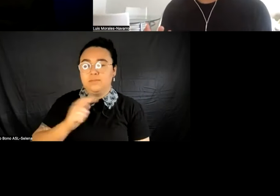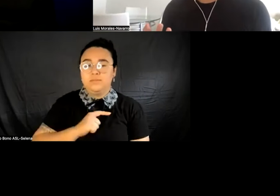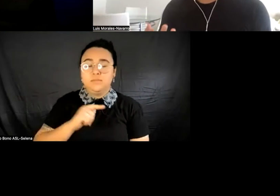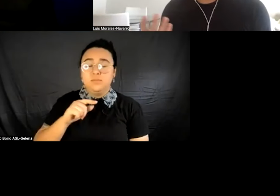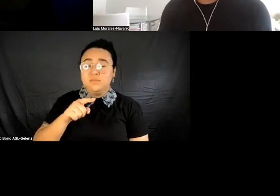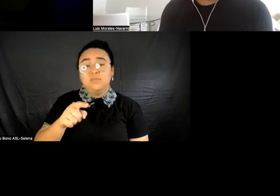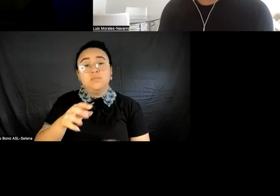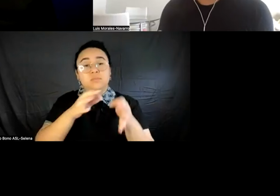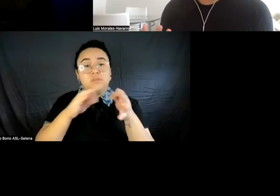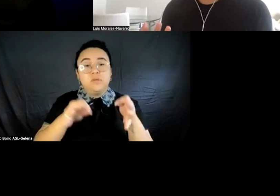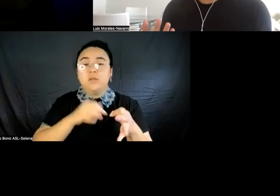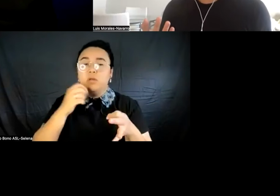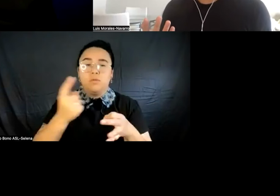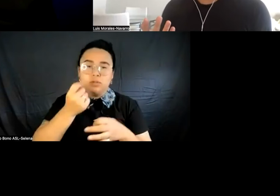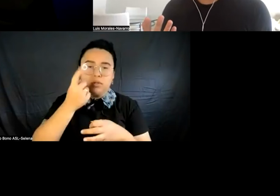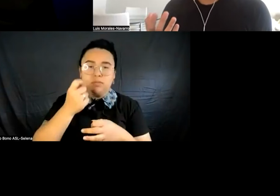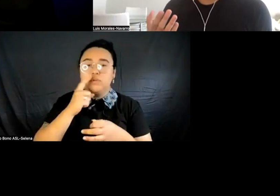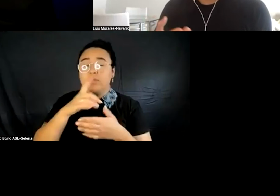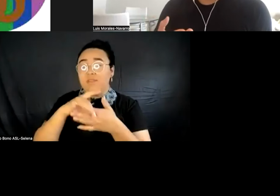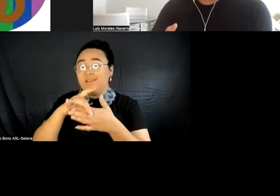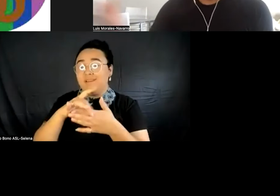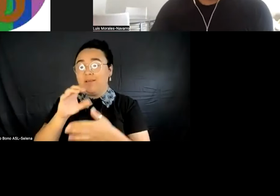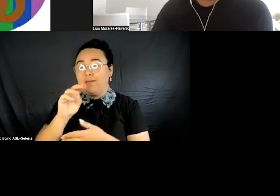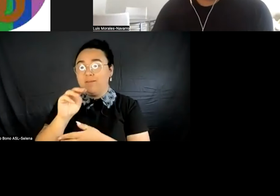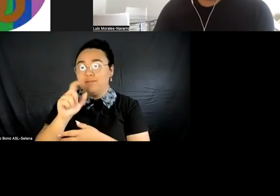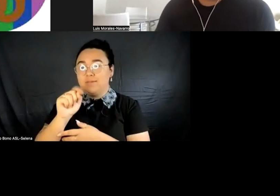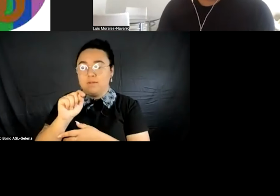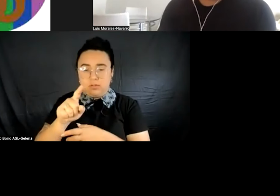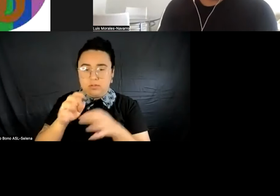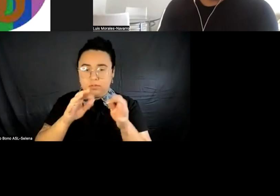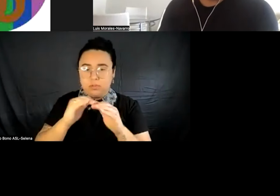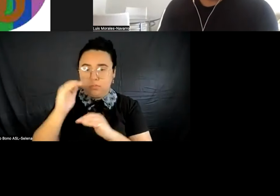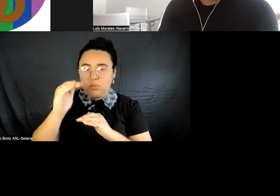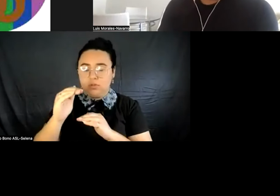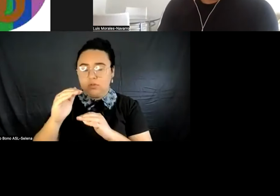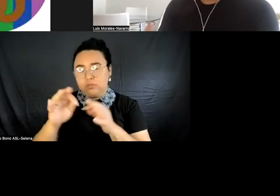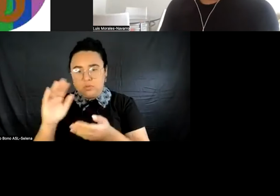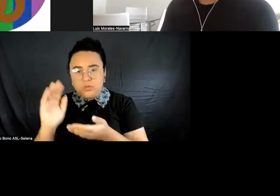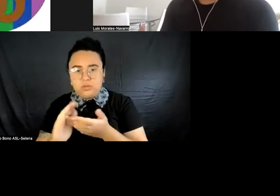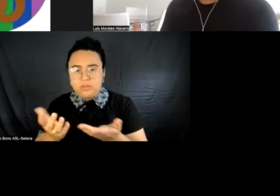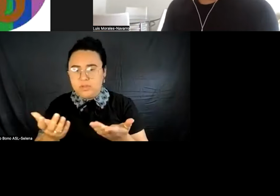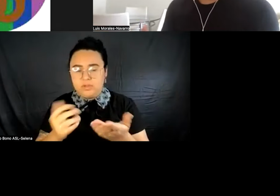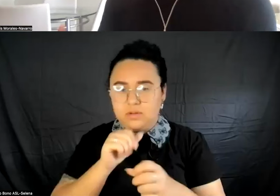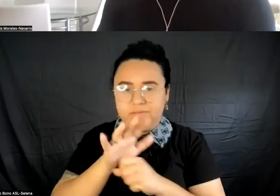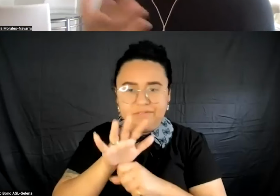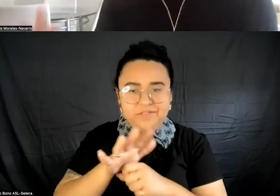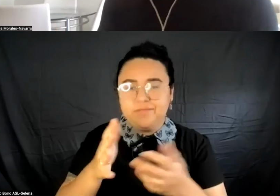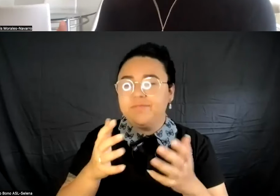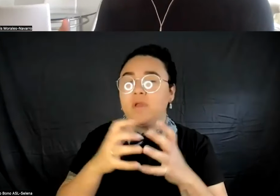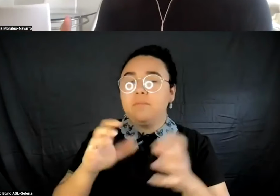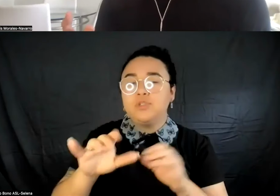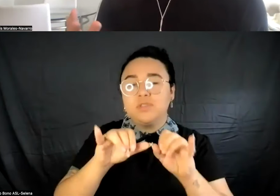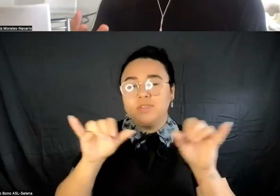lot of it is also about the content. Is the content, are you telling too much? Are you telling too little? How much of what your